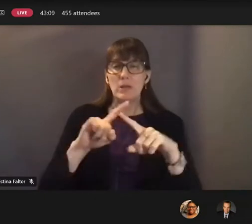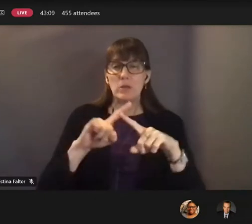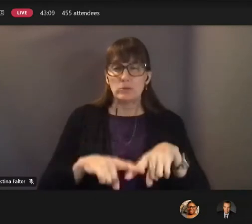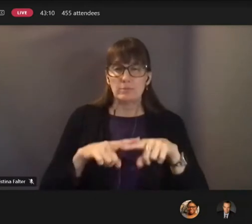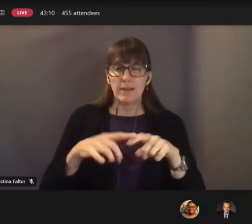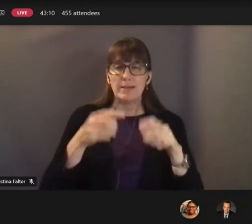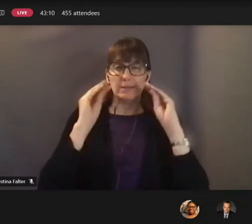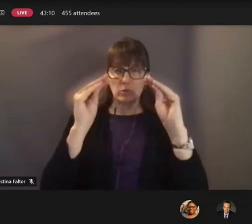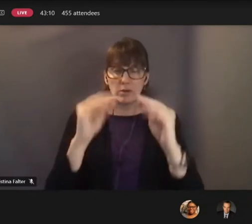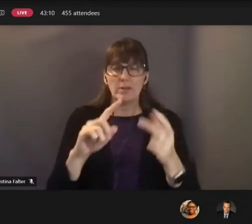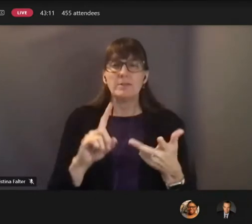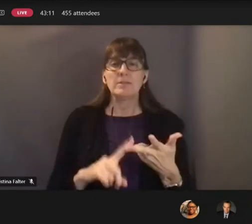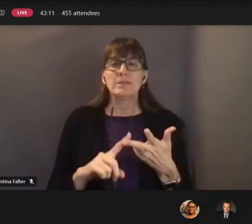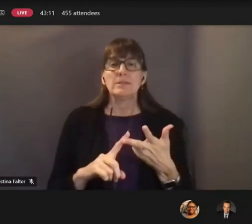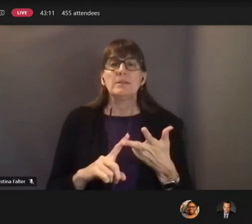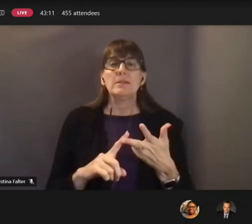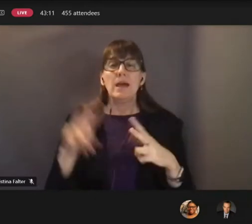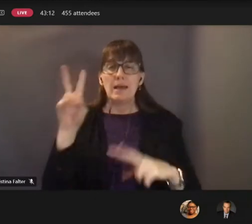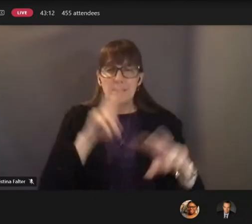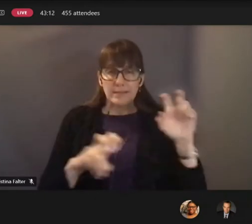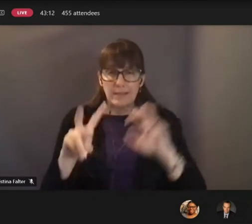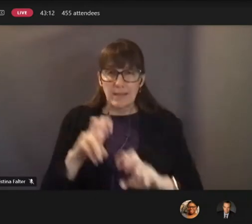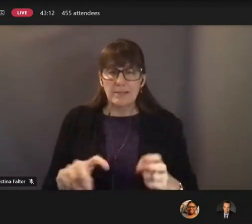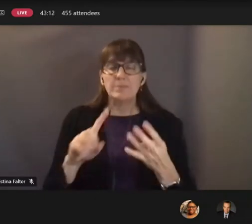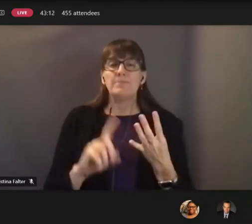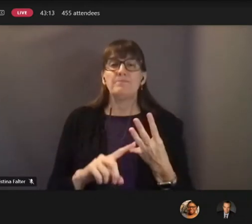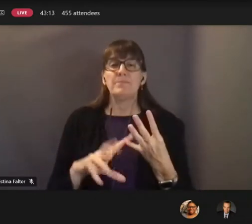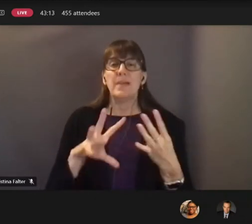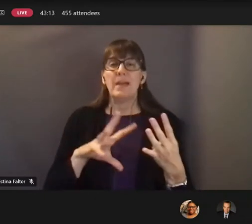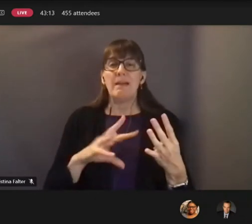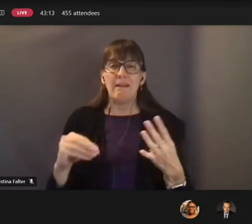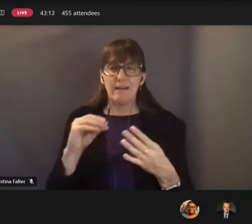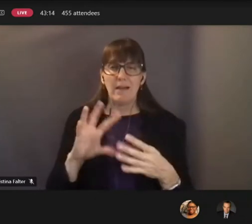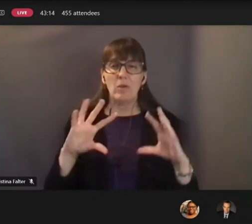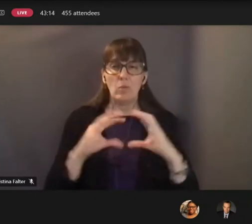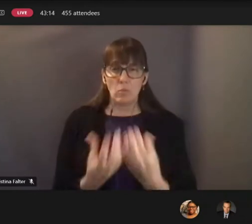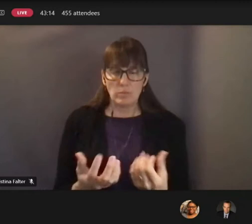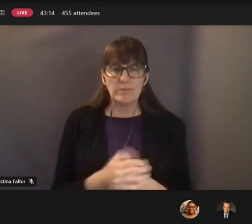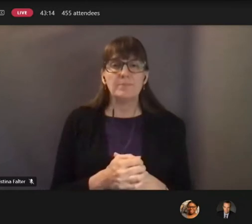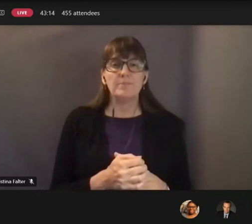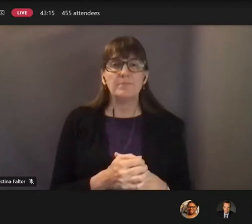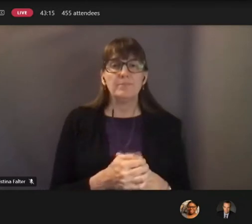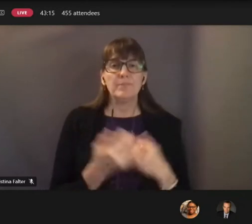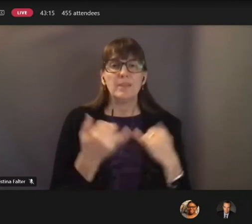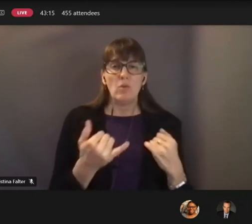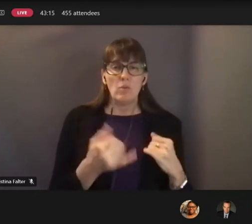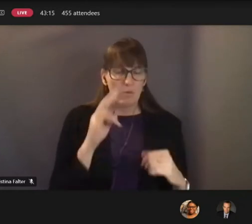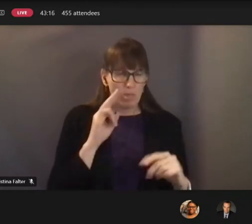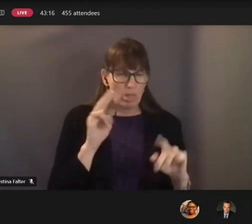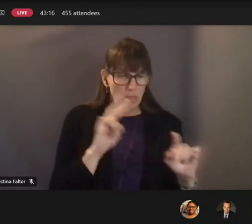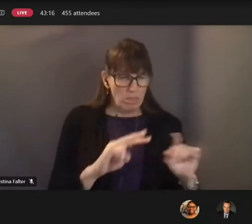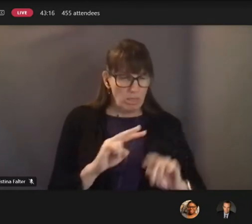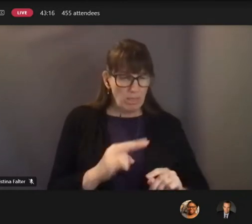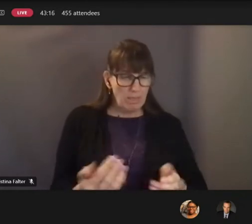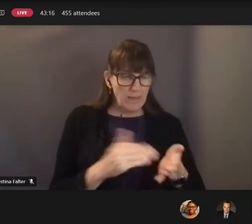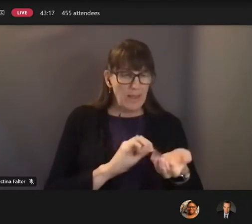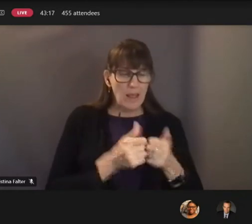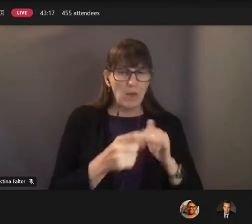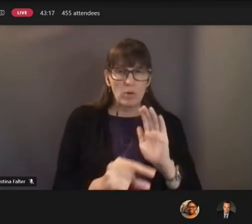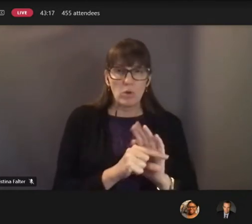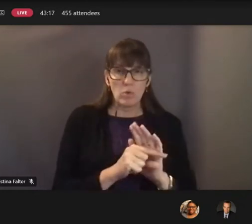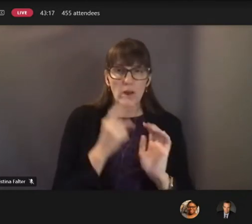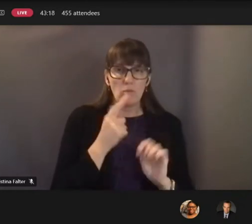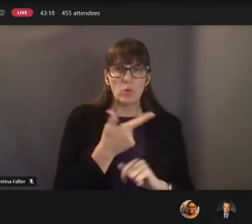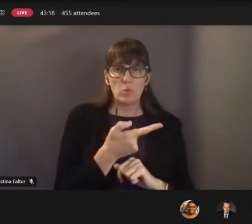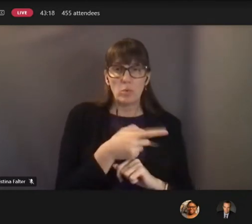offering. First, with respect to grading, we once again are taking a close look at our grading guidelines for 21-22 to make sure that we're